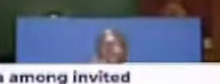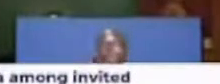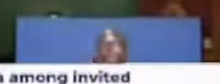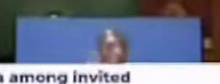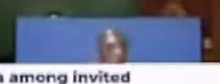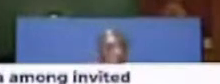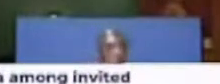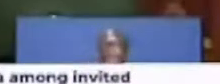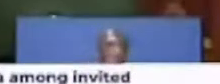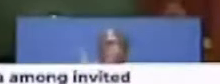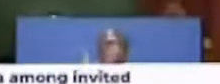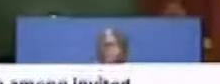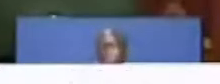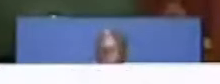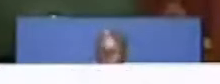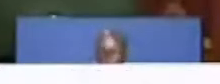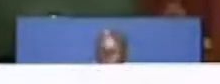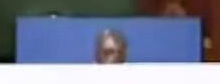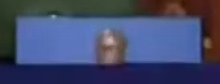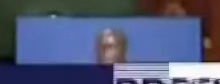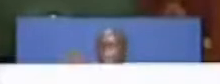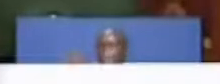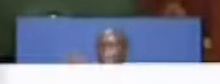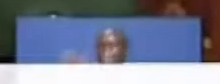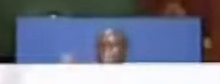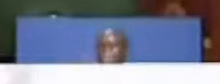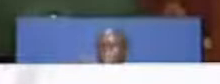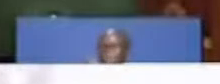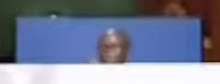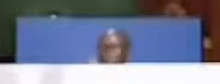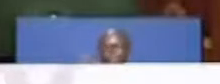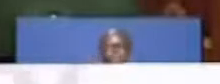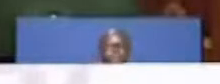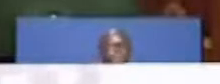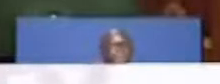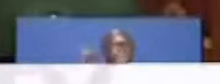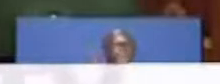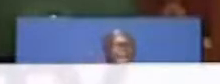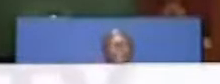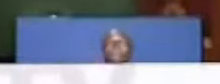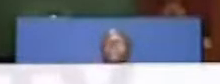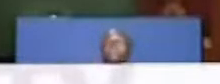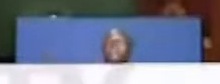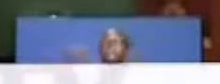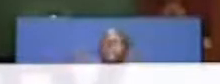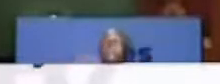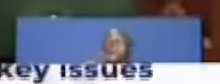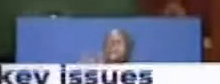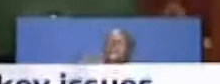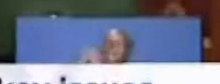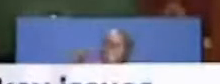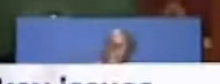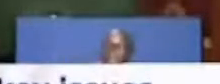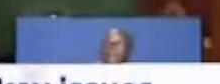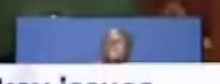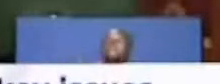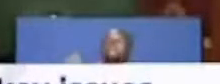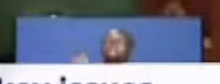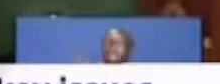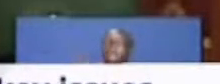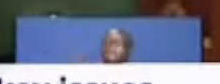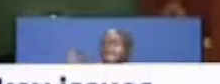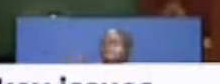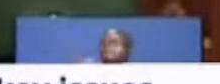Liwatoni. Once fully operational, the goal is to land 300,000 metric tons of tuna every year and